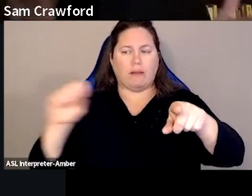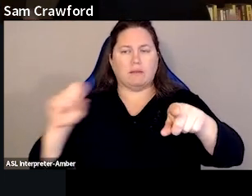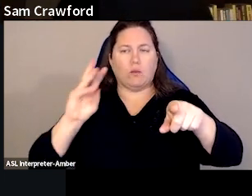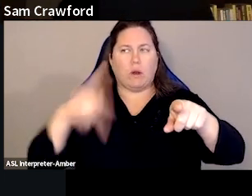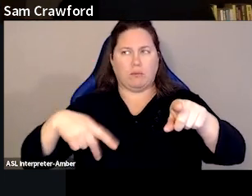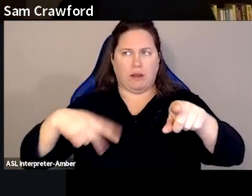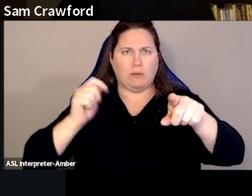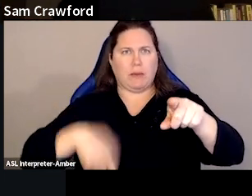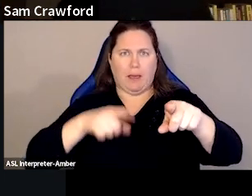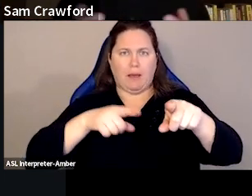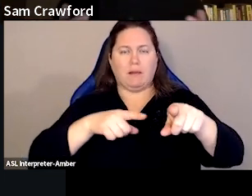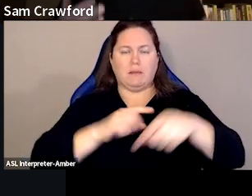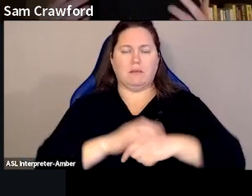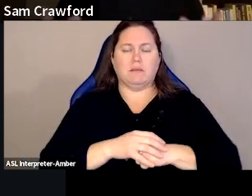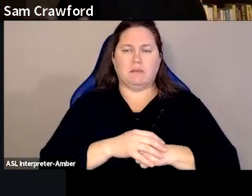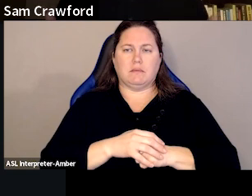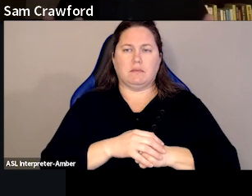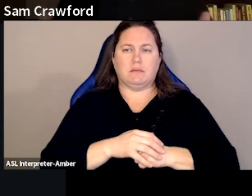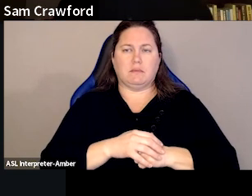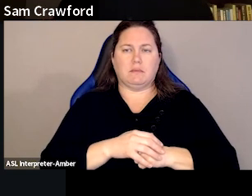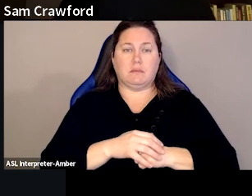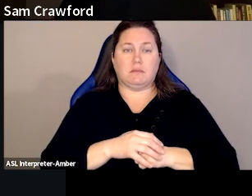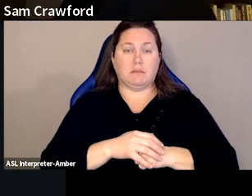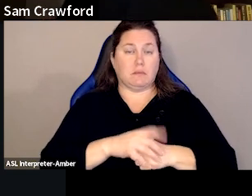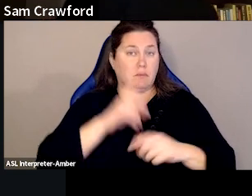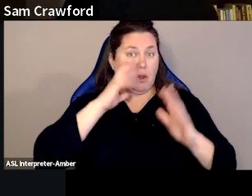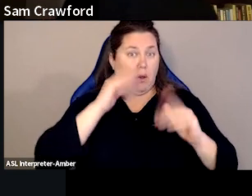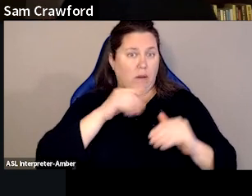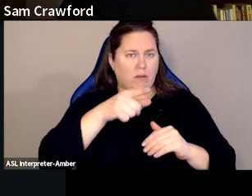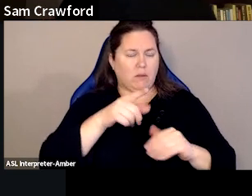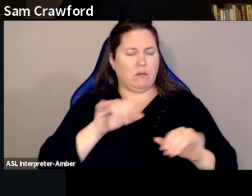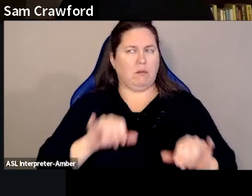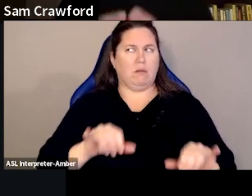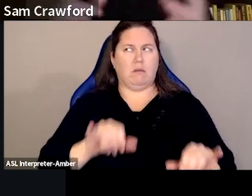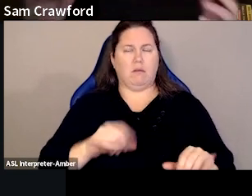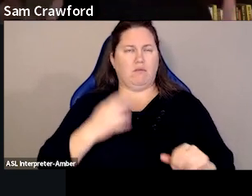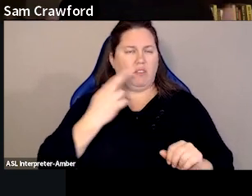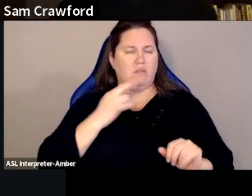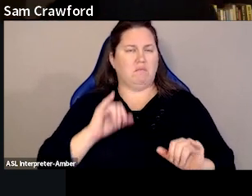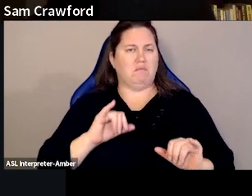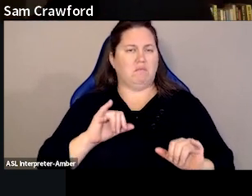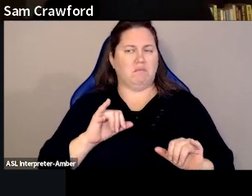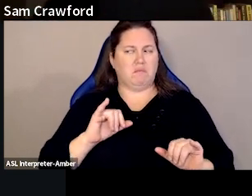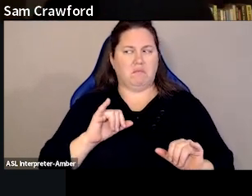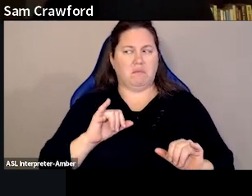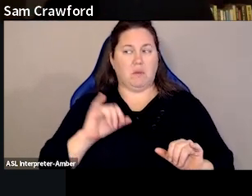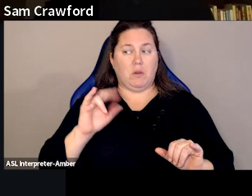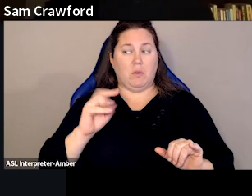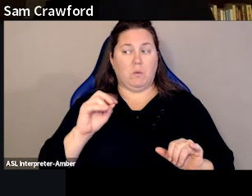do no code builds. Hopefully, this in itself makes you realize that no code isn't just for small scale sites